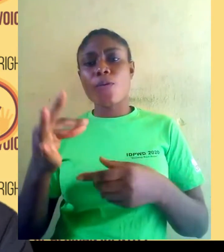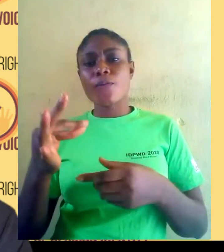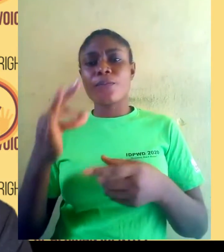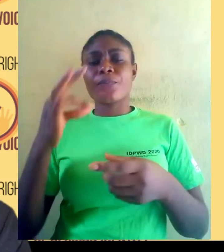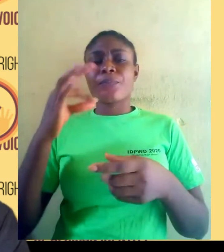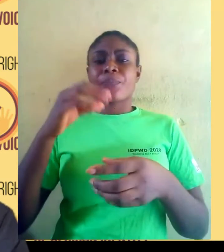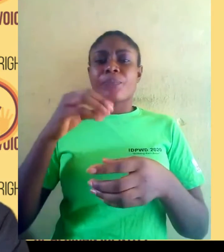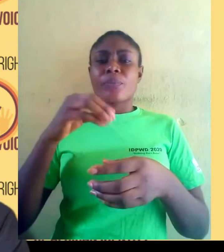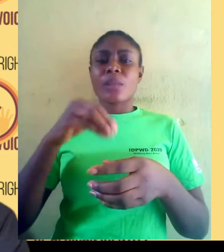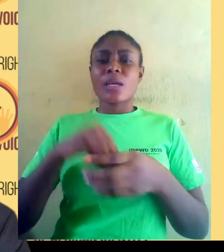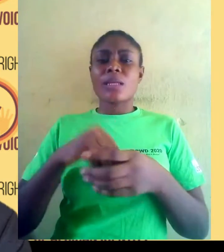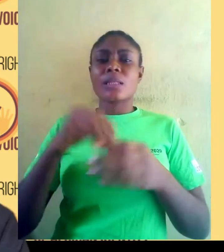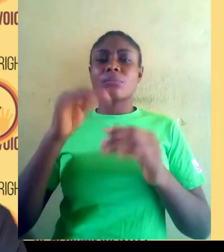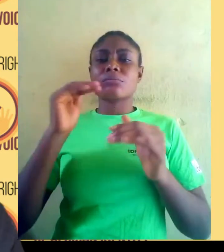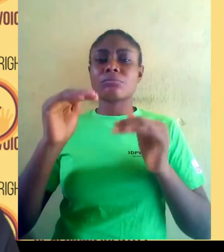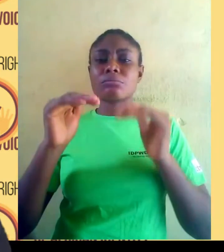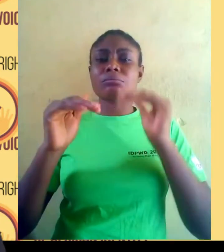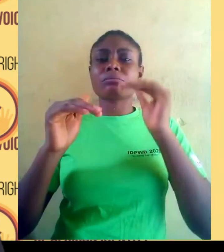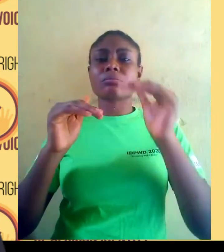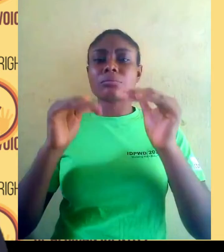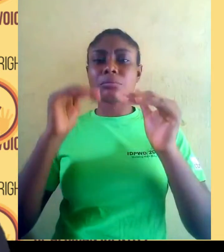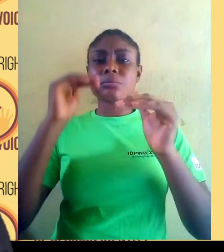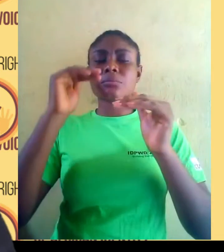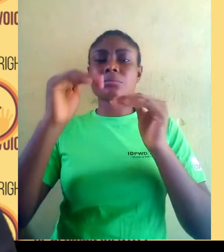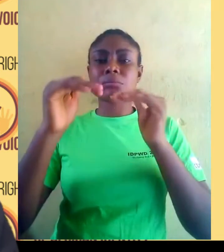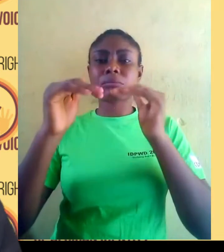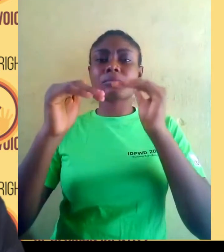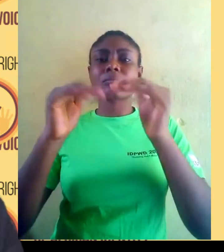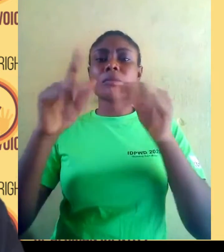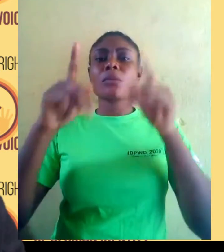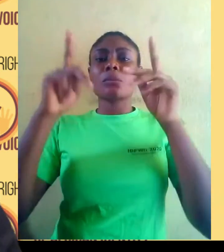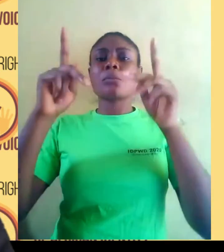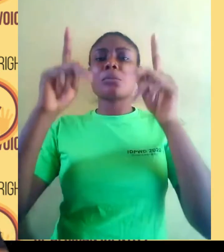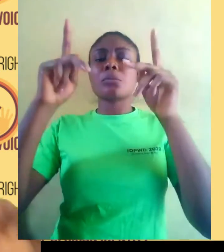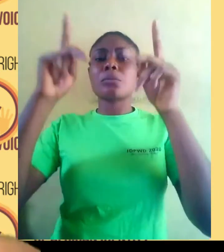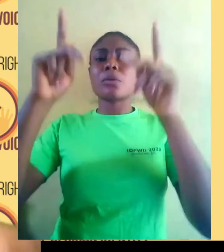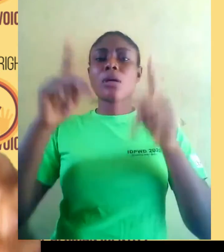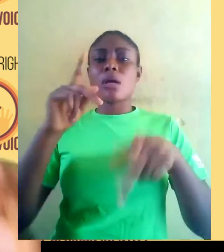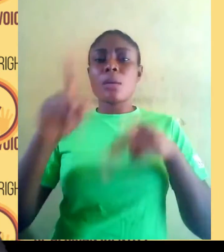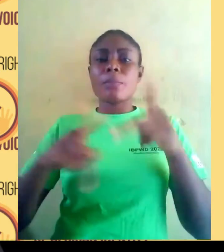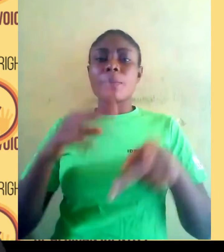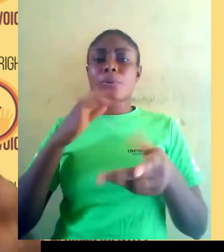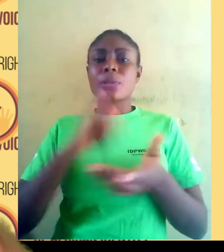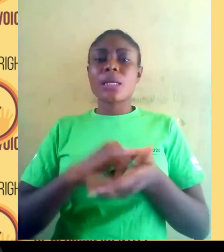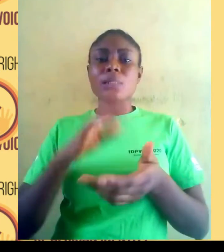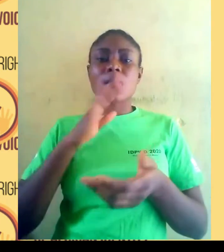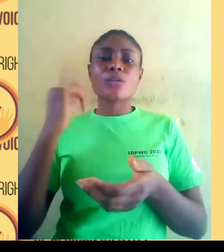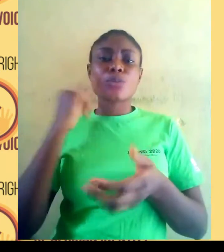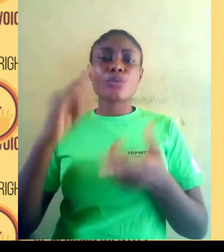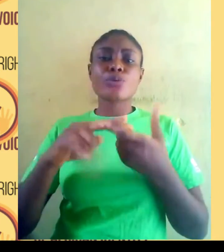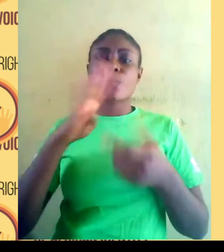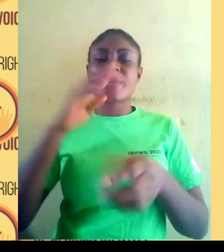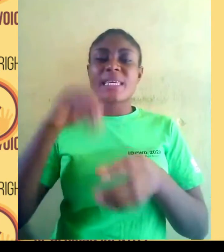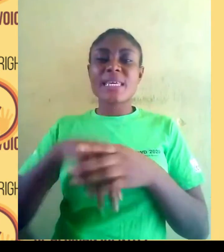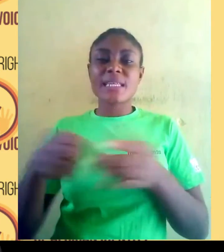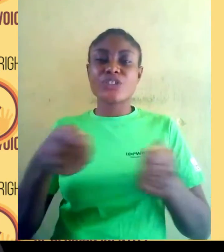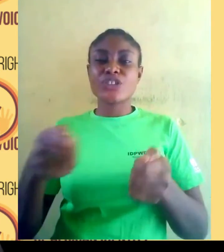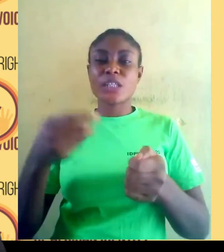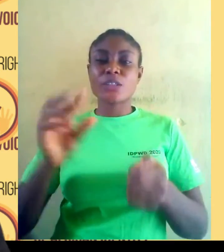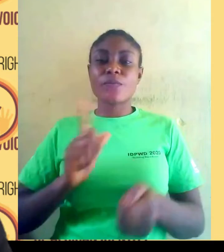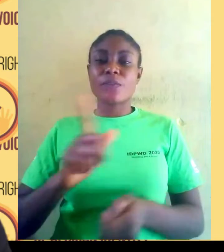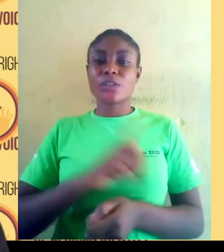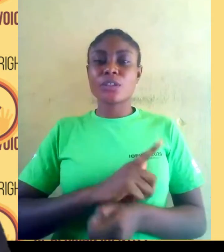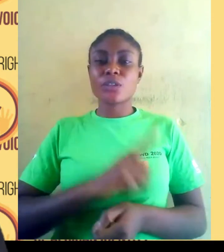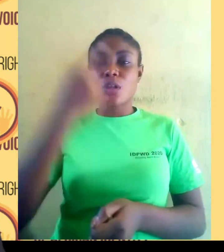the cadre, in the government offices, the people that are supposed to be in charge of legislation